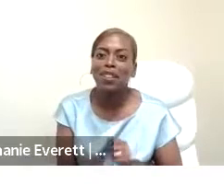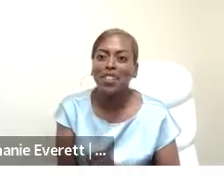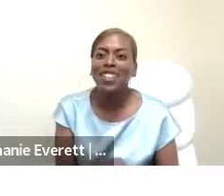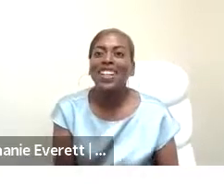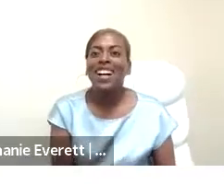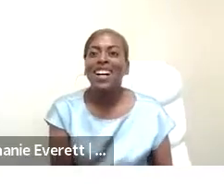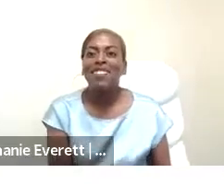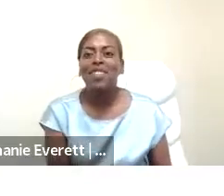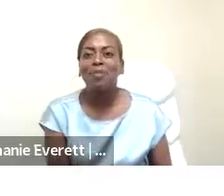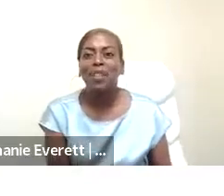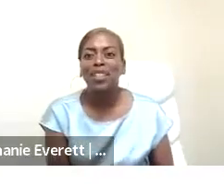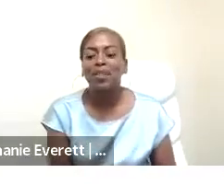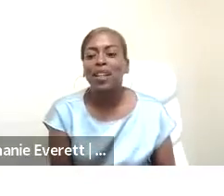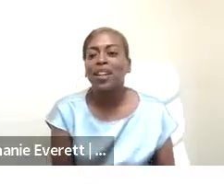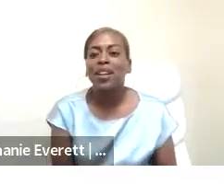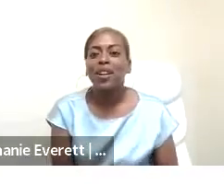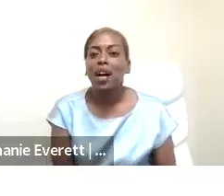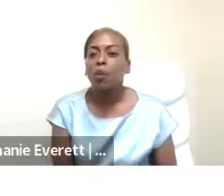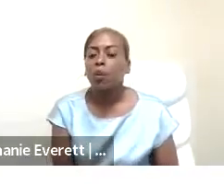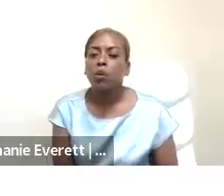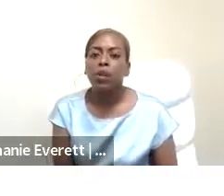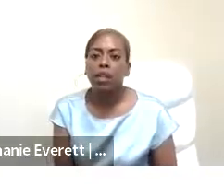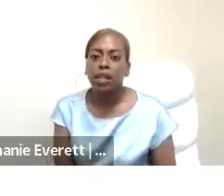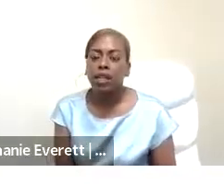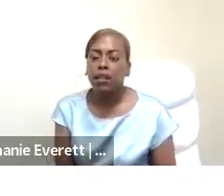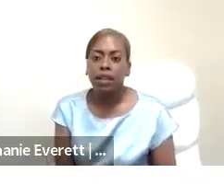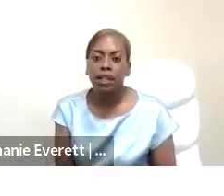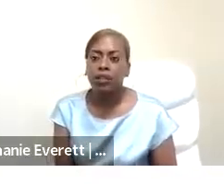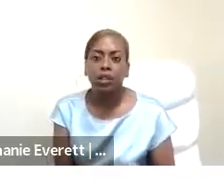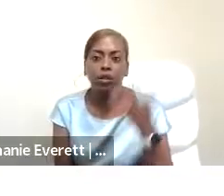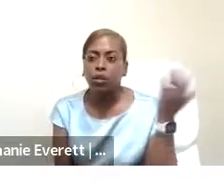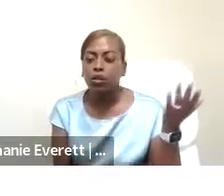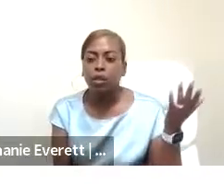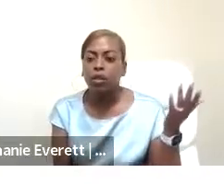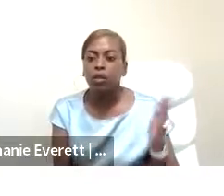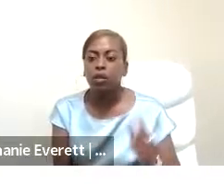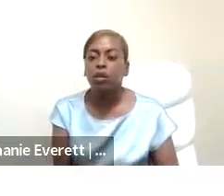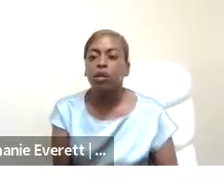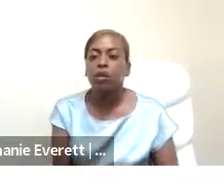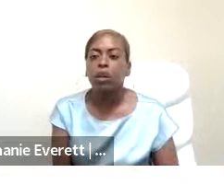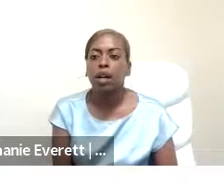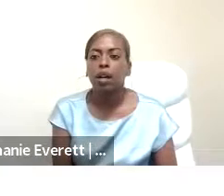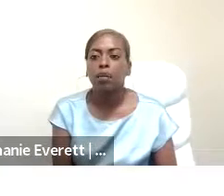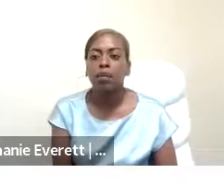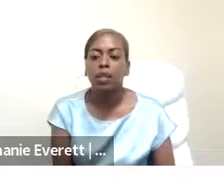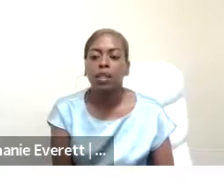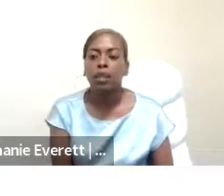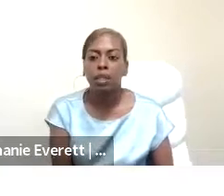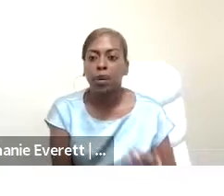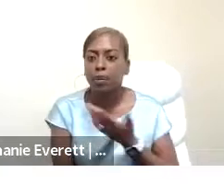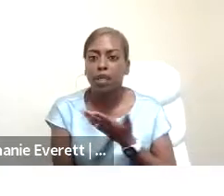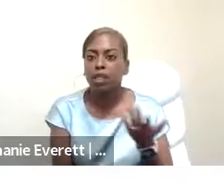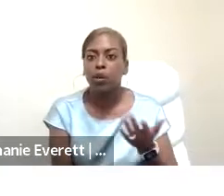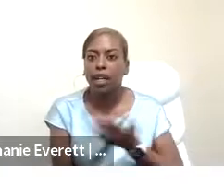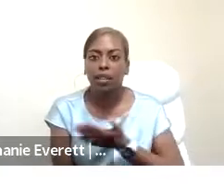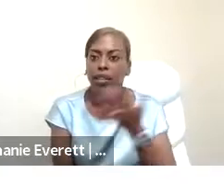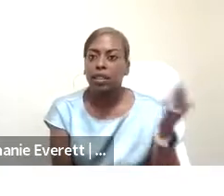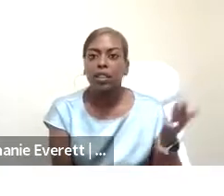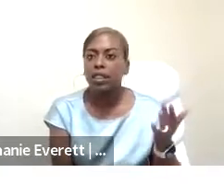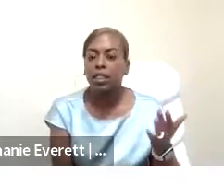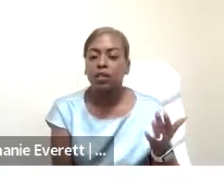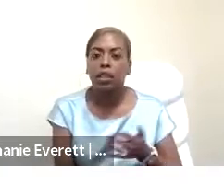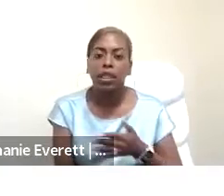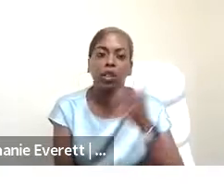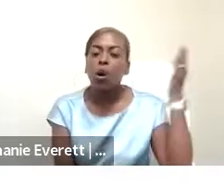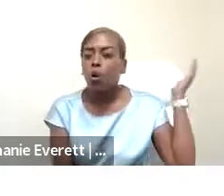I'm commercial, in Nubian Square, we would not advise you that you would go to Boston Police Department unless you asked us